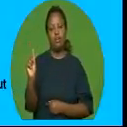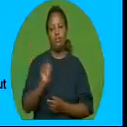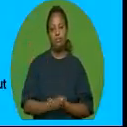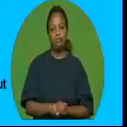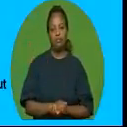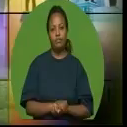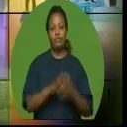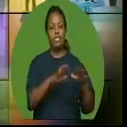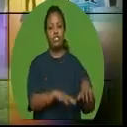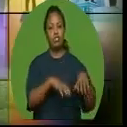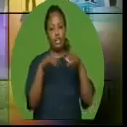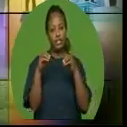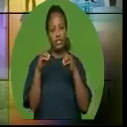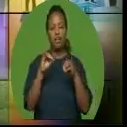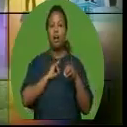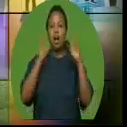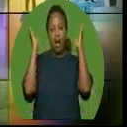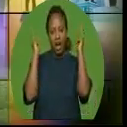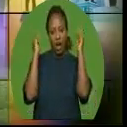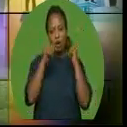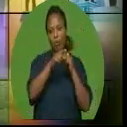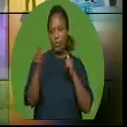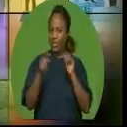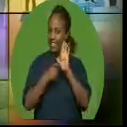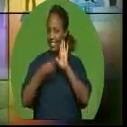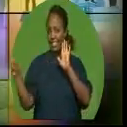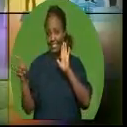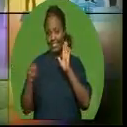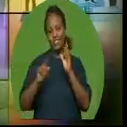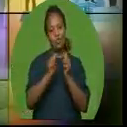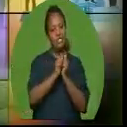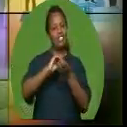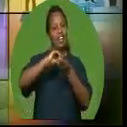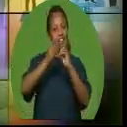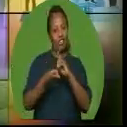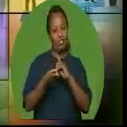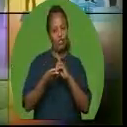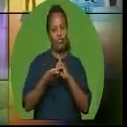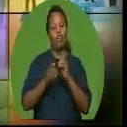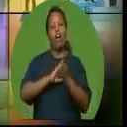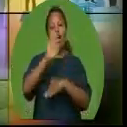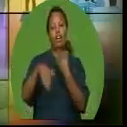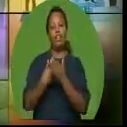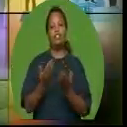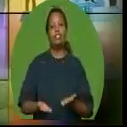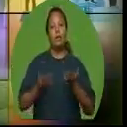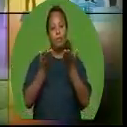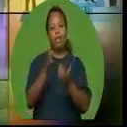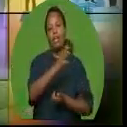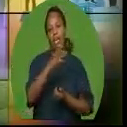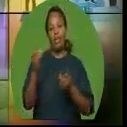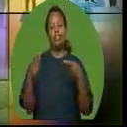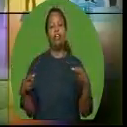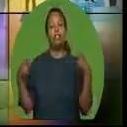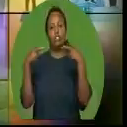Q1. Students, I hope you are now clear with the definition of aggregate